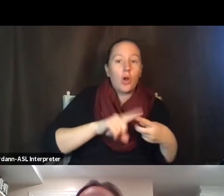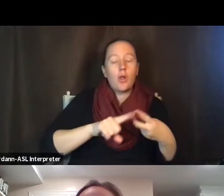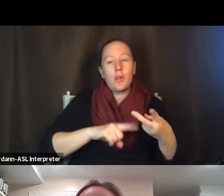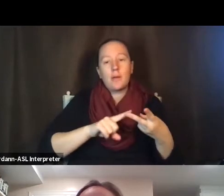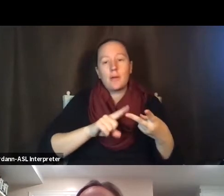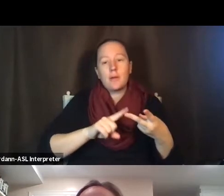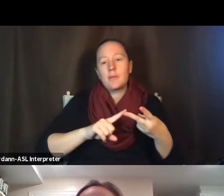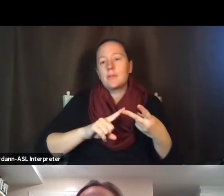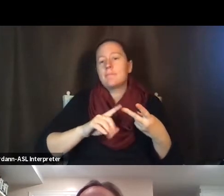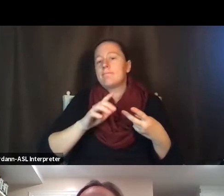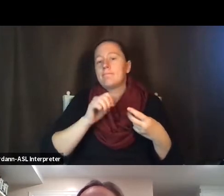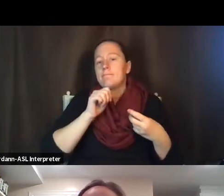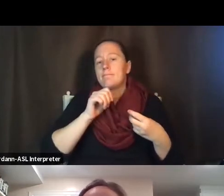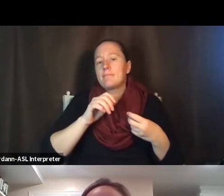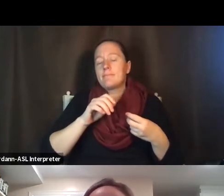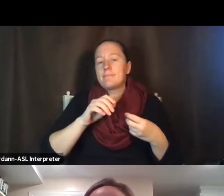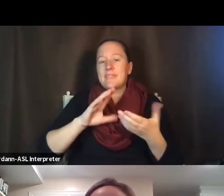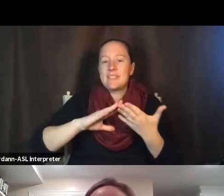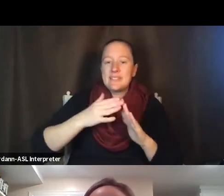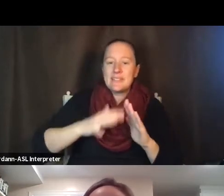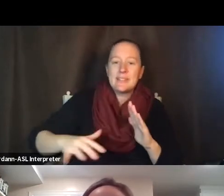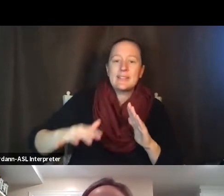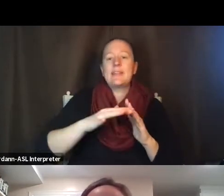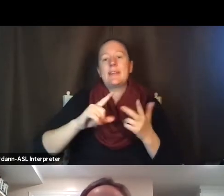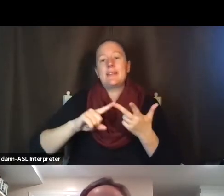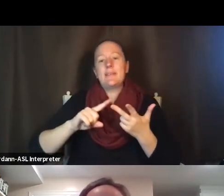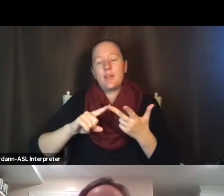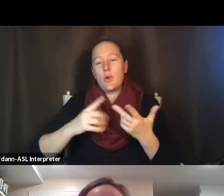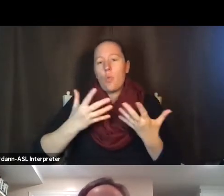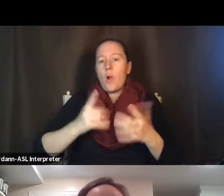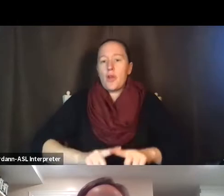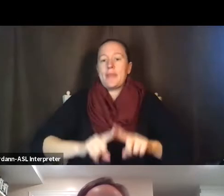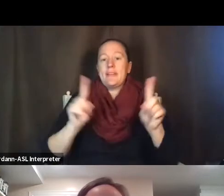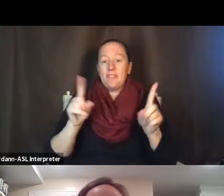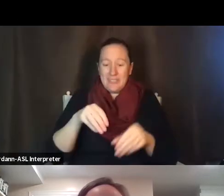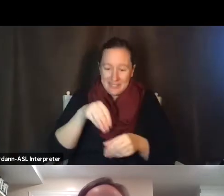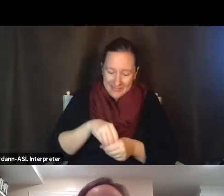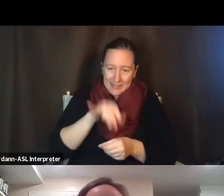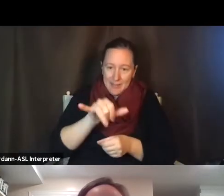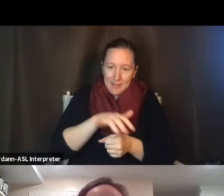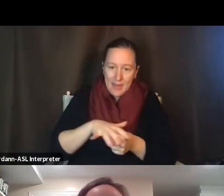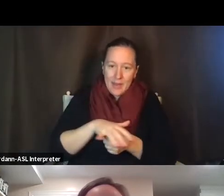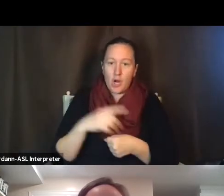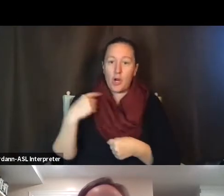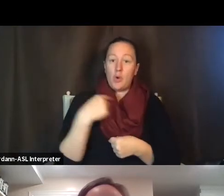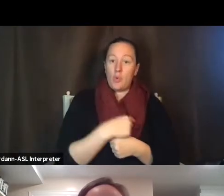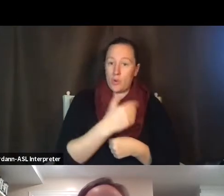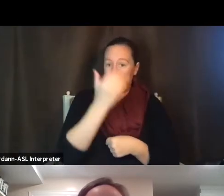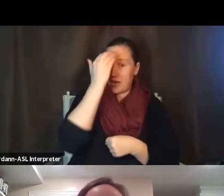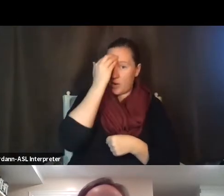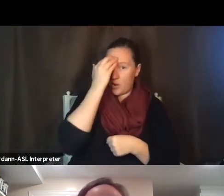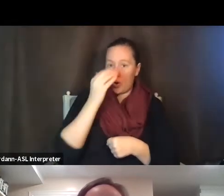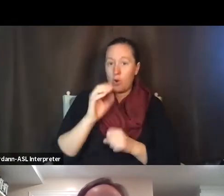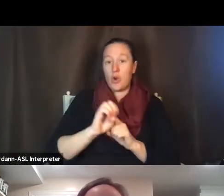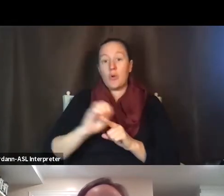state, what are the differences in those rural and frontier areas? So, we know that